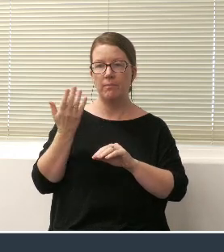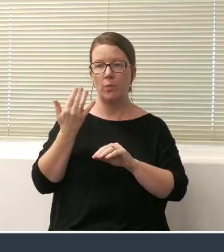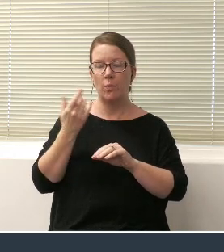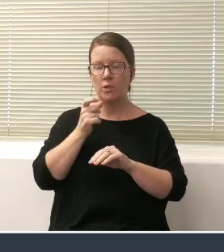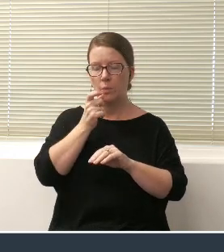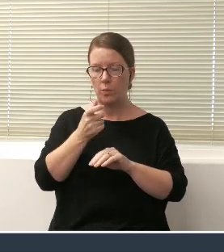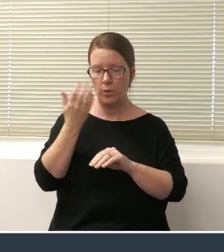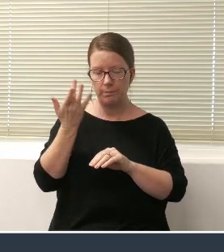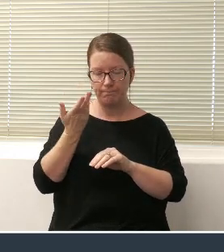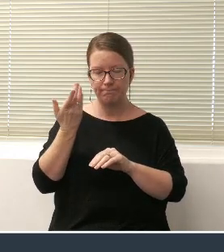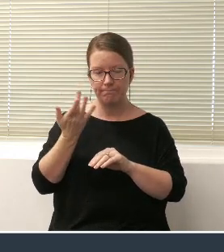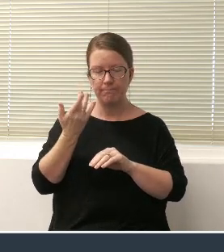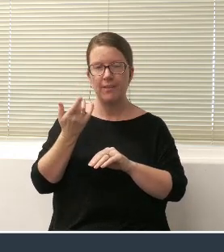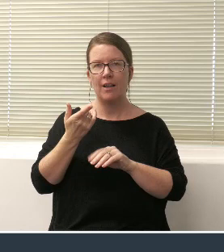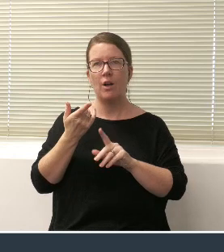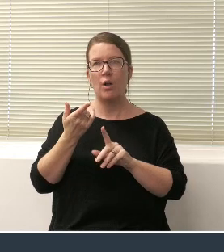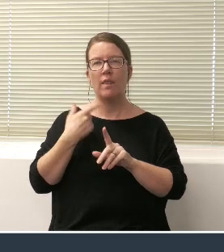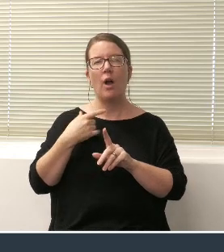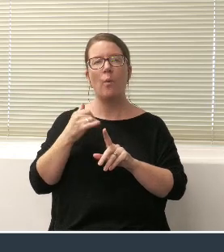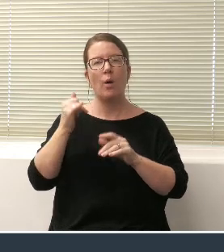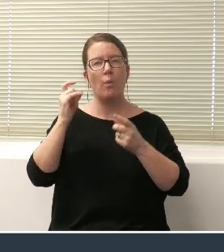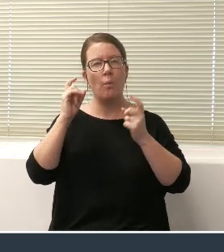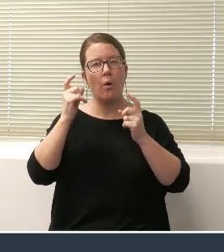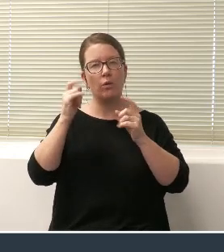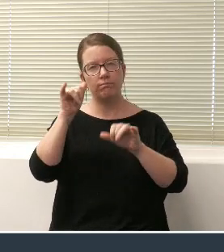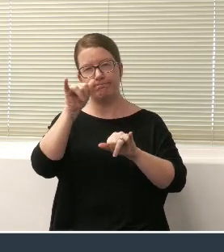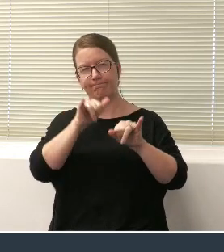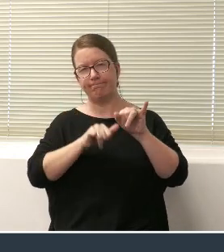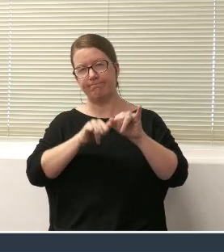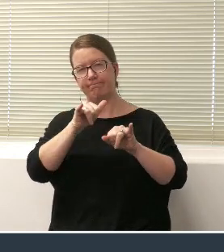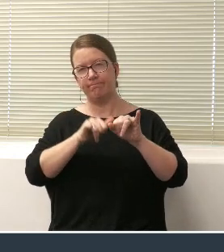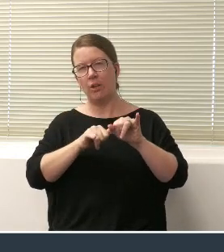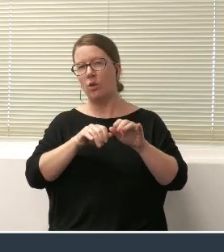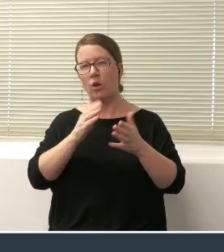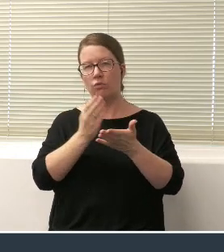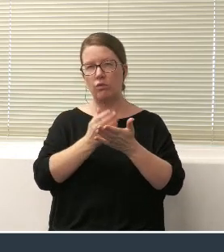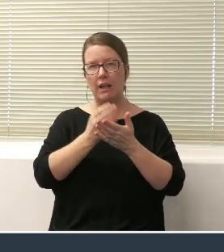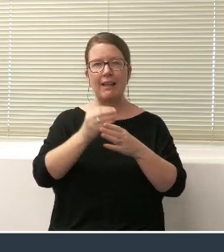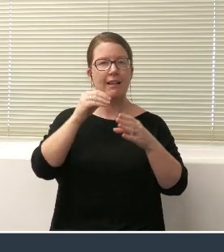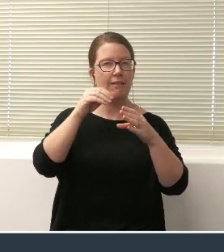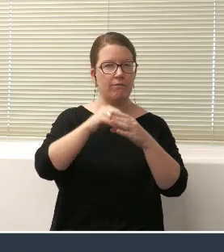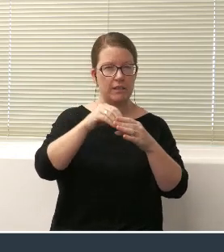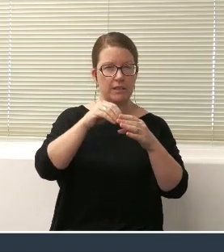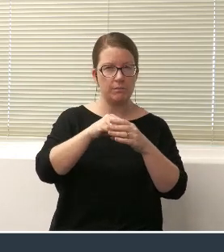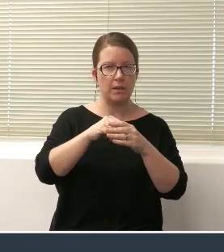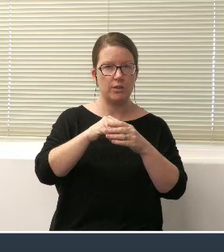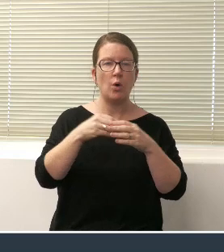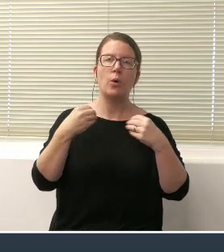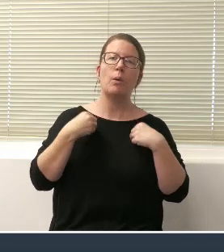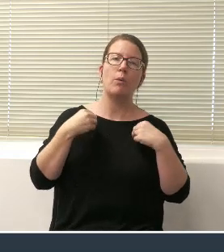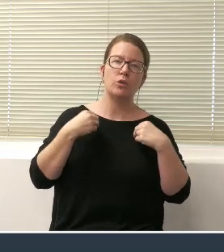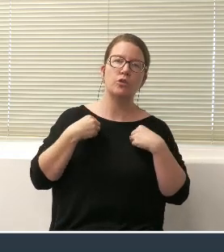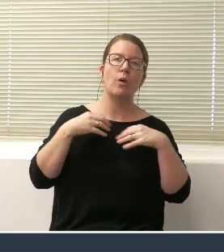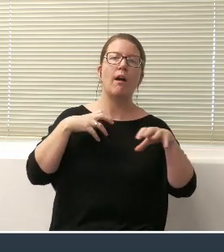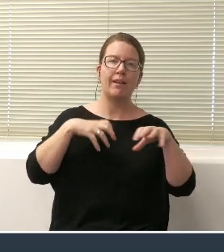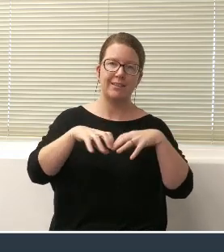what's the word? They were sceptical that this could ever be a investment, a commercial